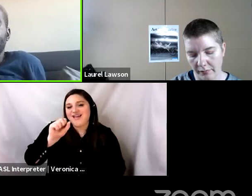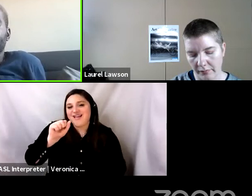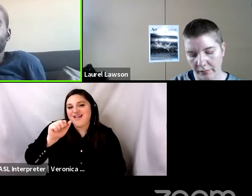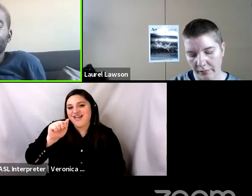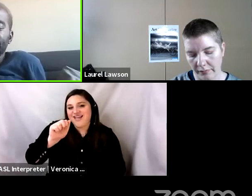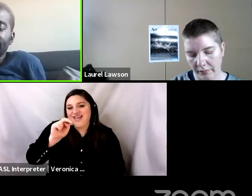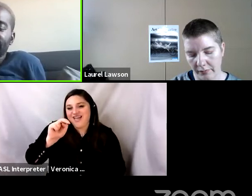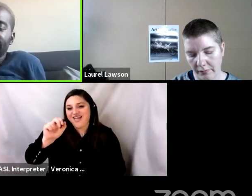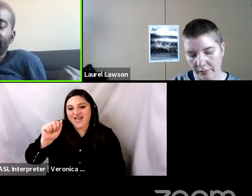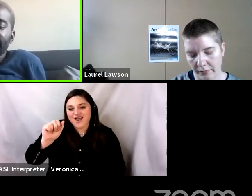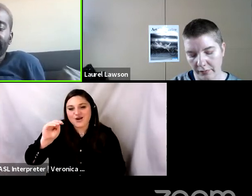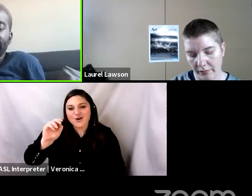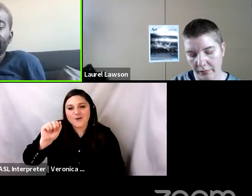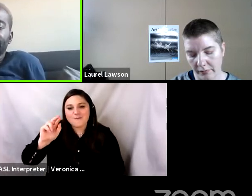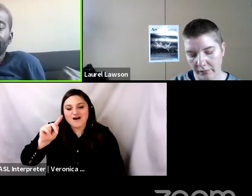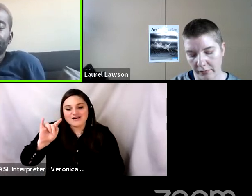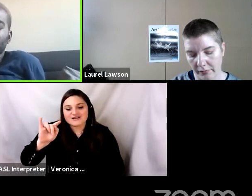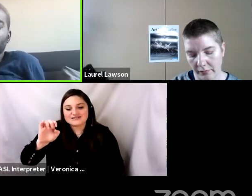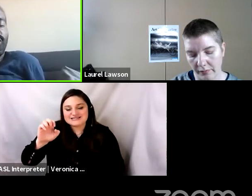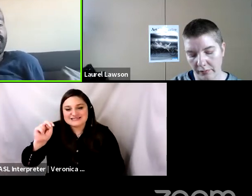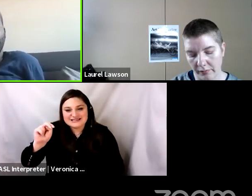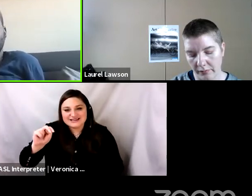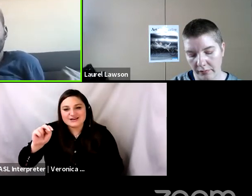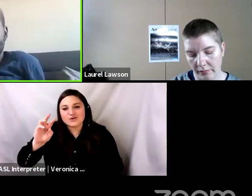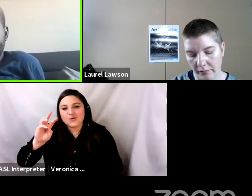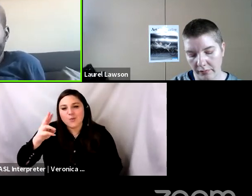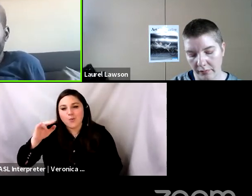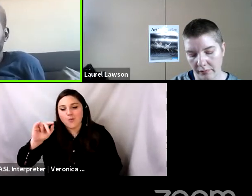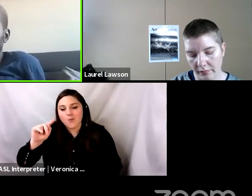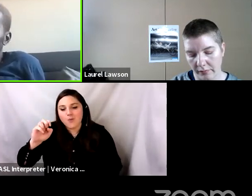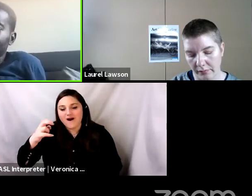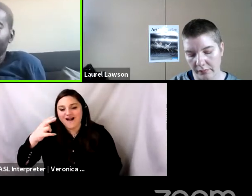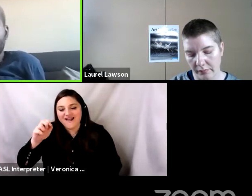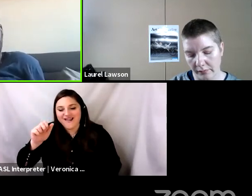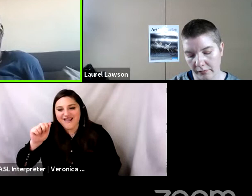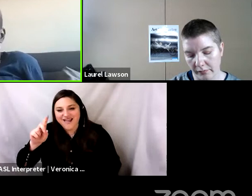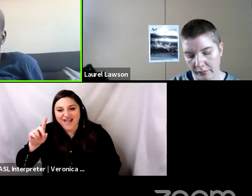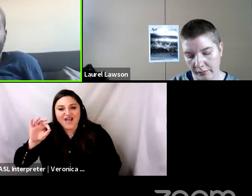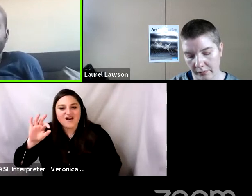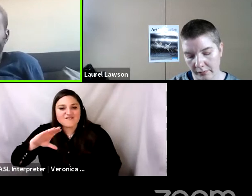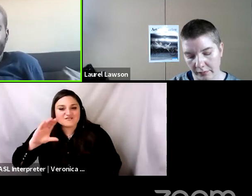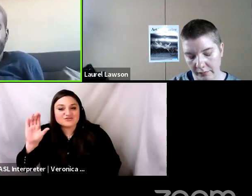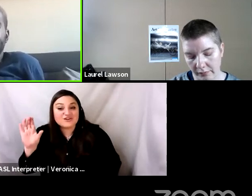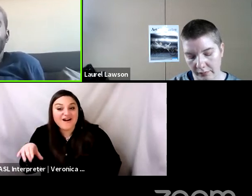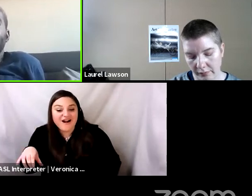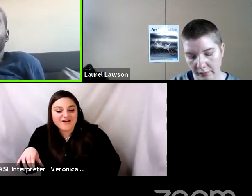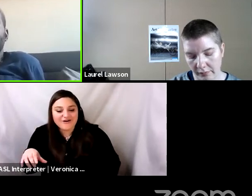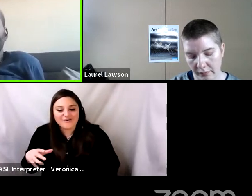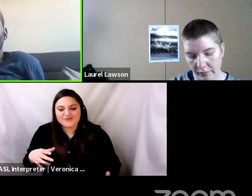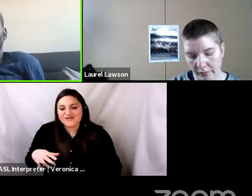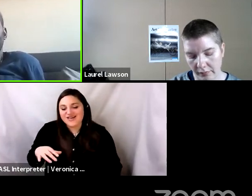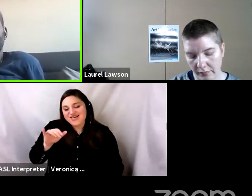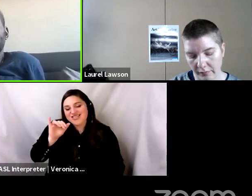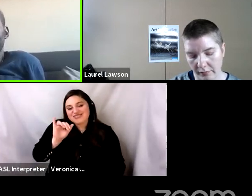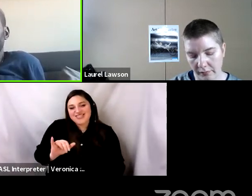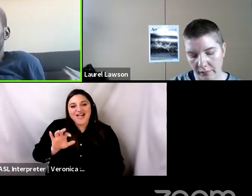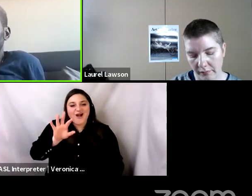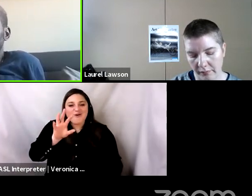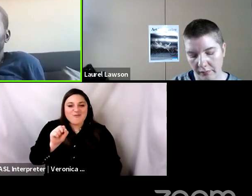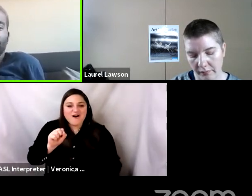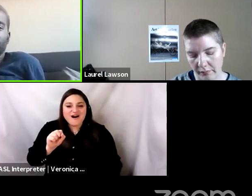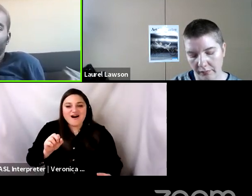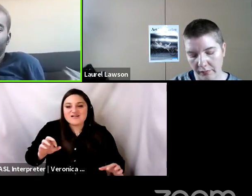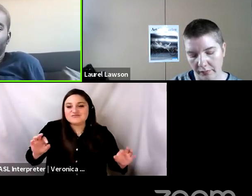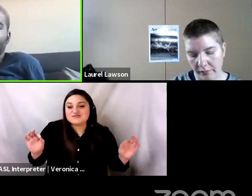interesting how something very short and you know, it's a little gig, felt very